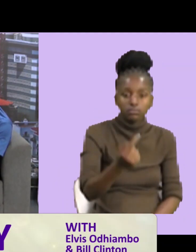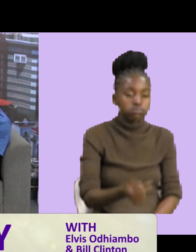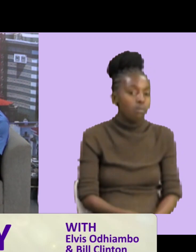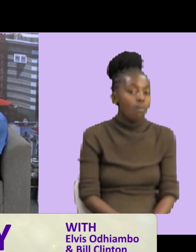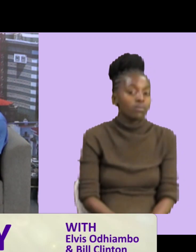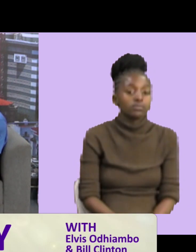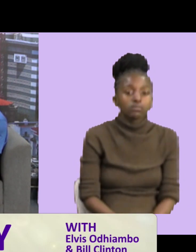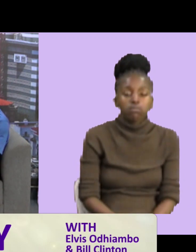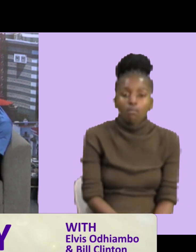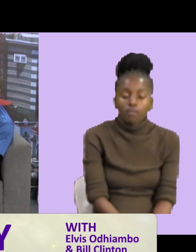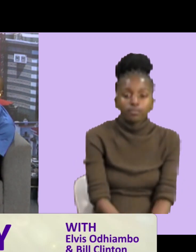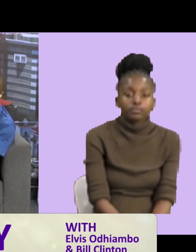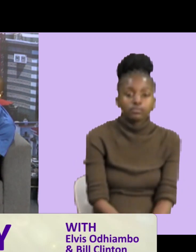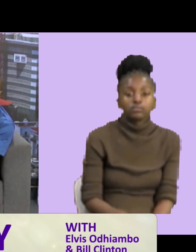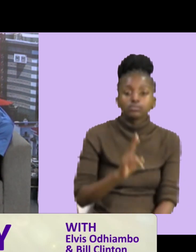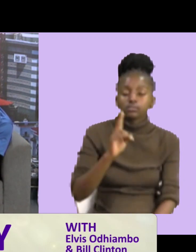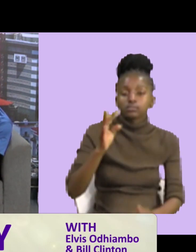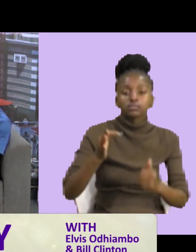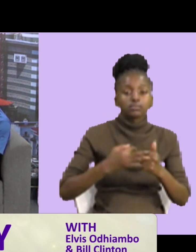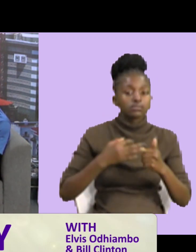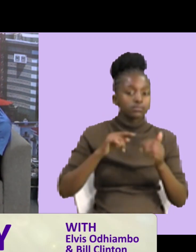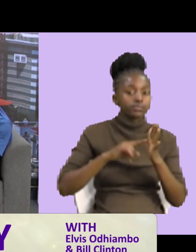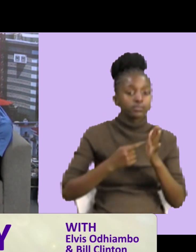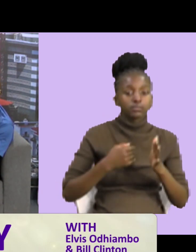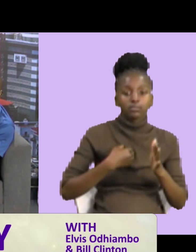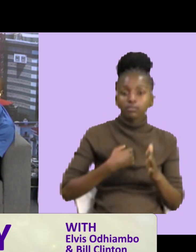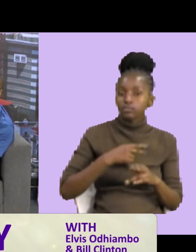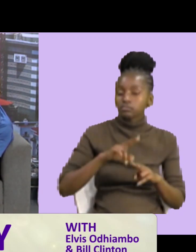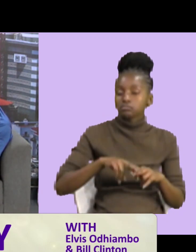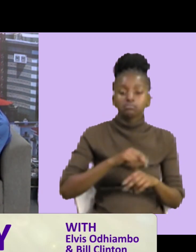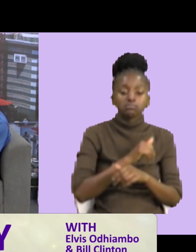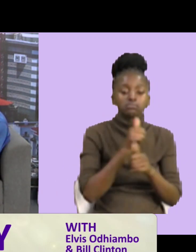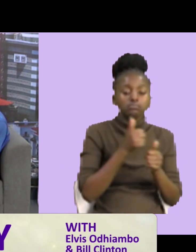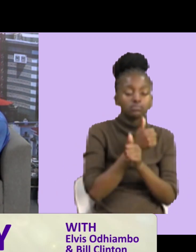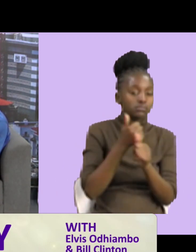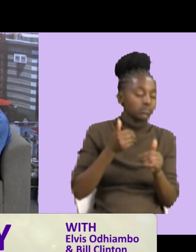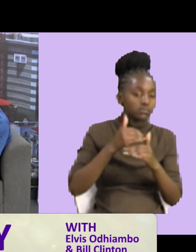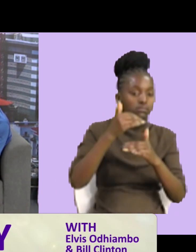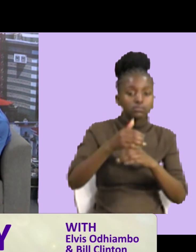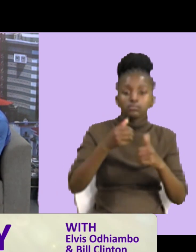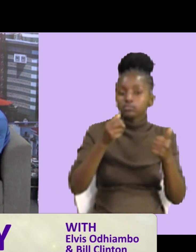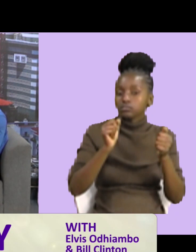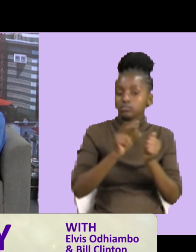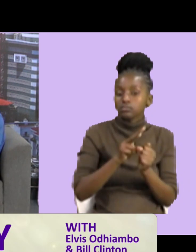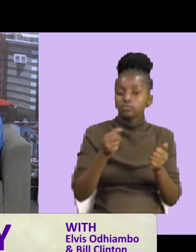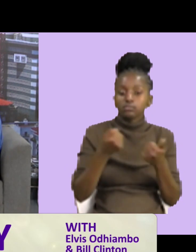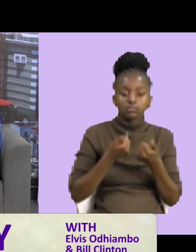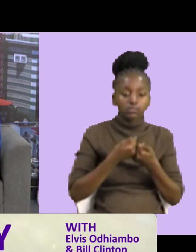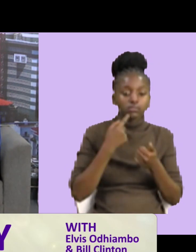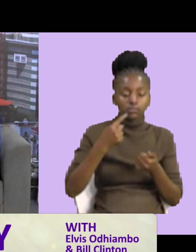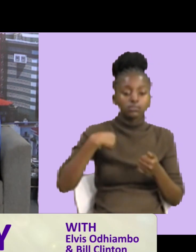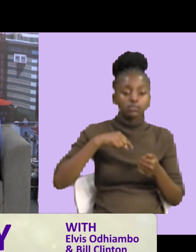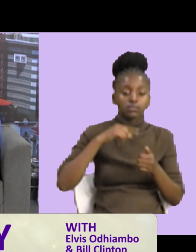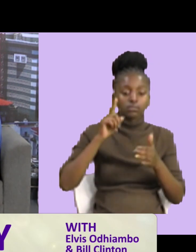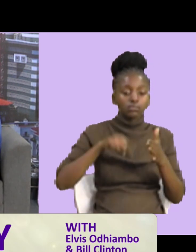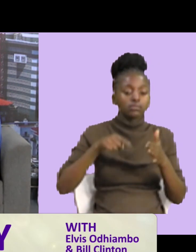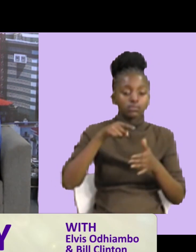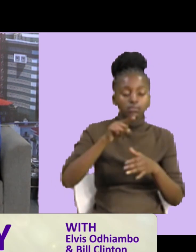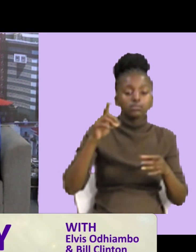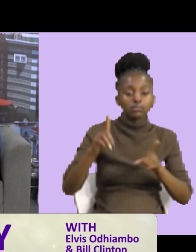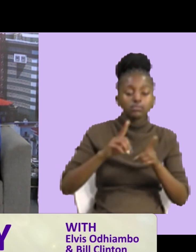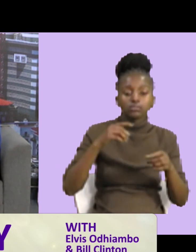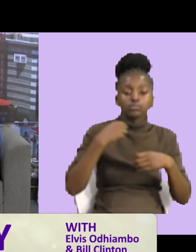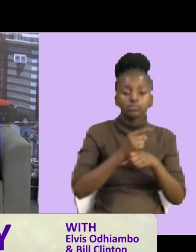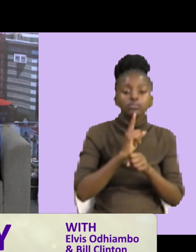is concerned. 28 points, sitting pretty after 12 games. What should Pep Guardiola do to continue the same momentum? Of course, we know him to